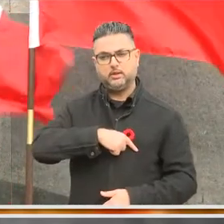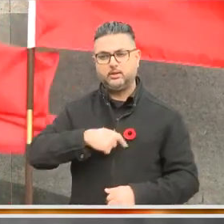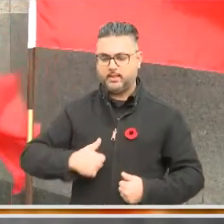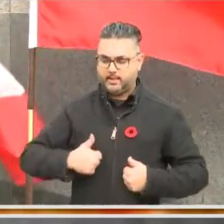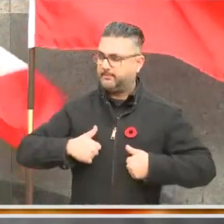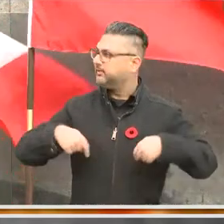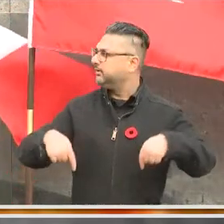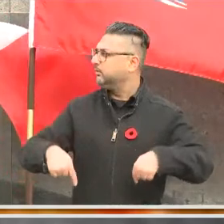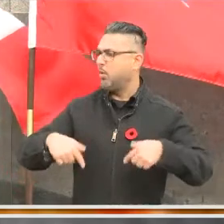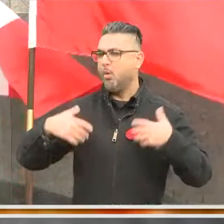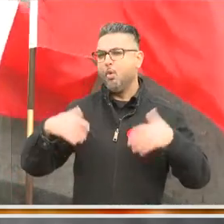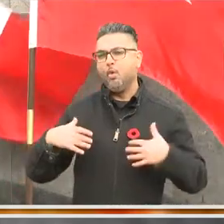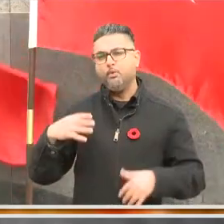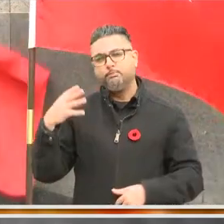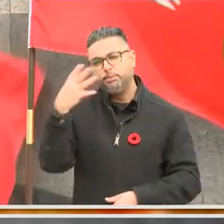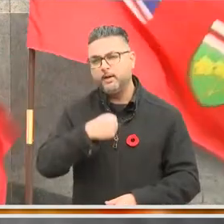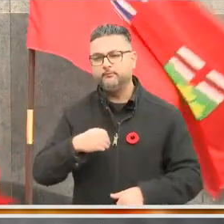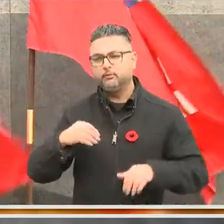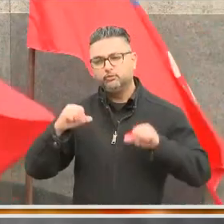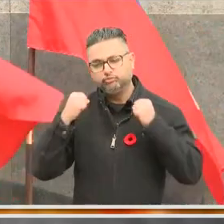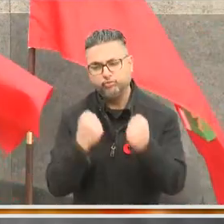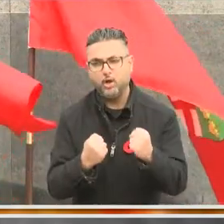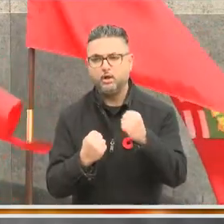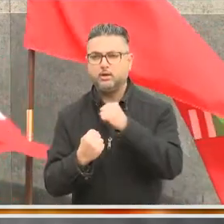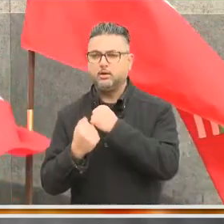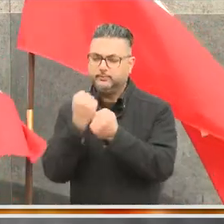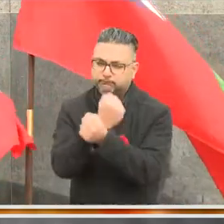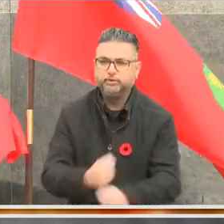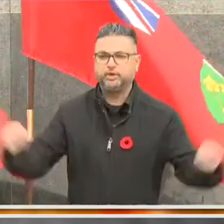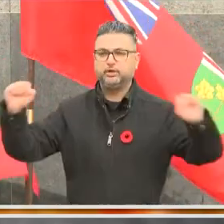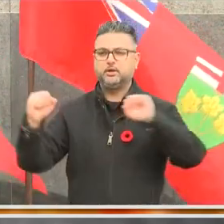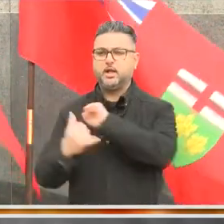free. Merci. Thank you.